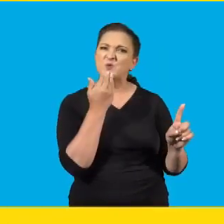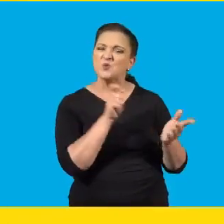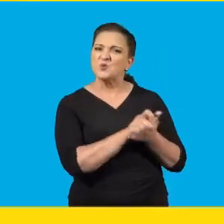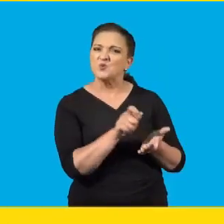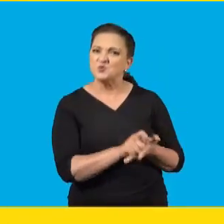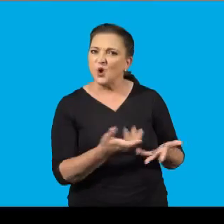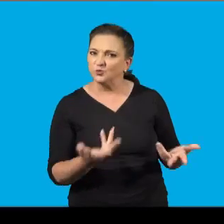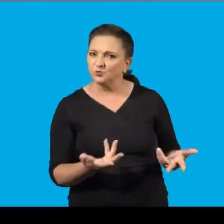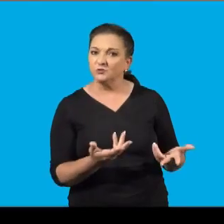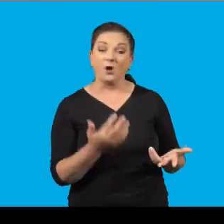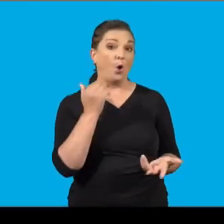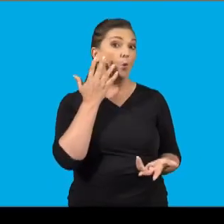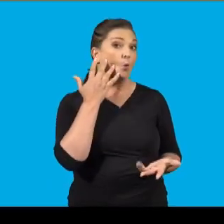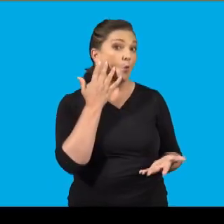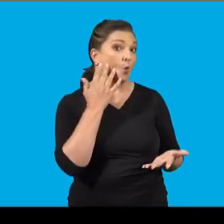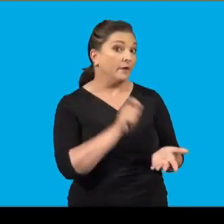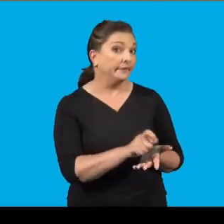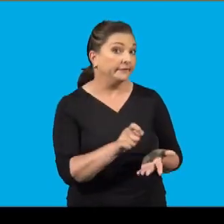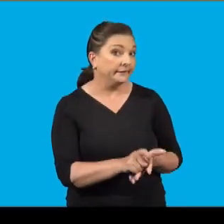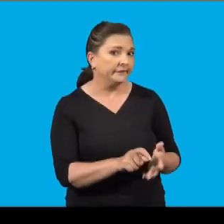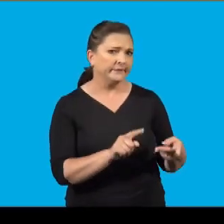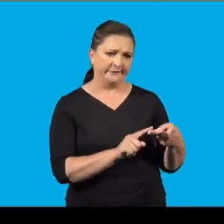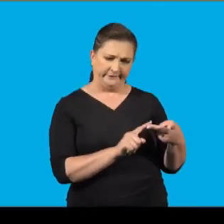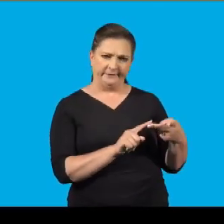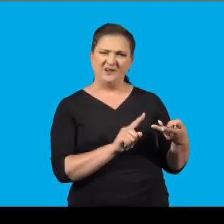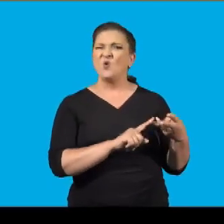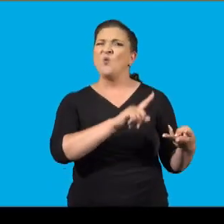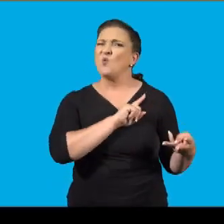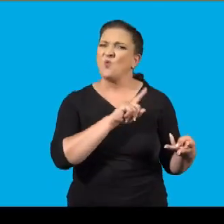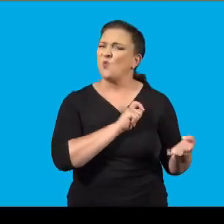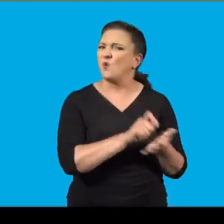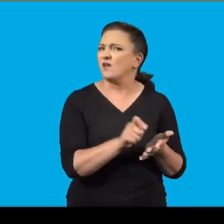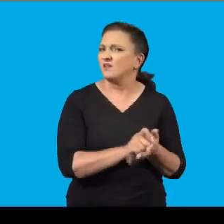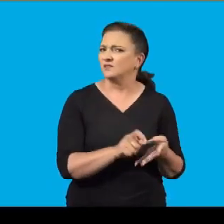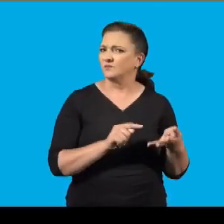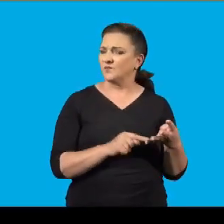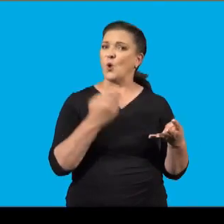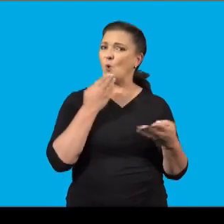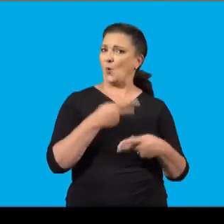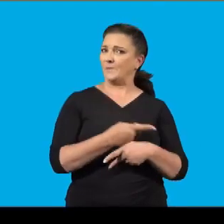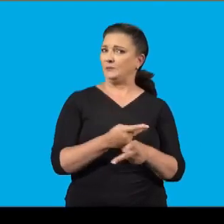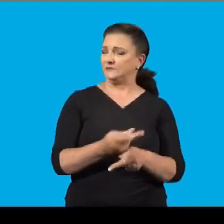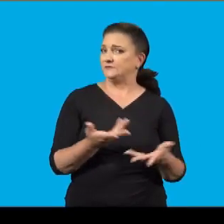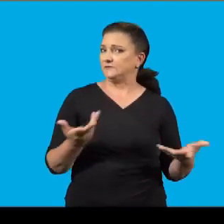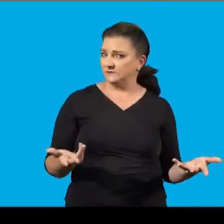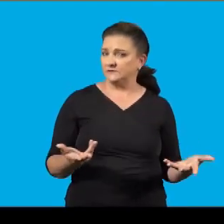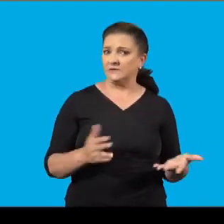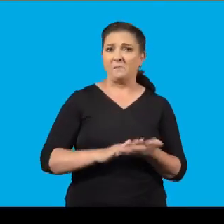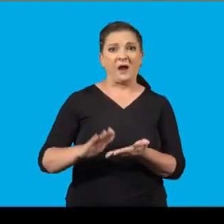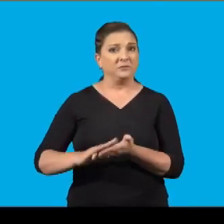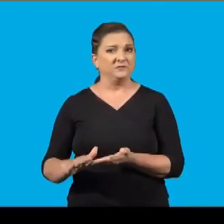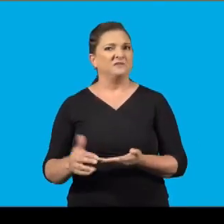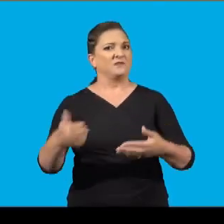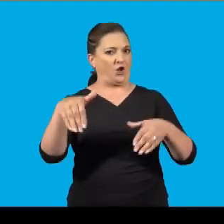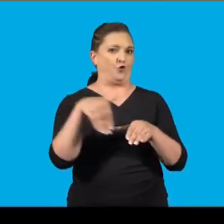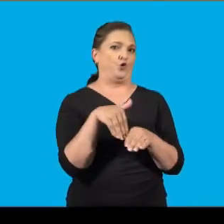the source? When was the source written? Why was it written? Who published it? And then